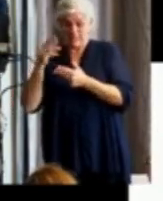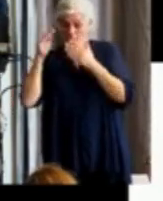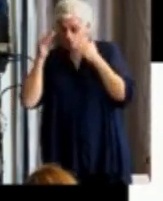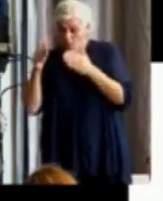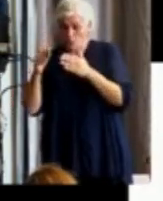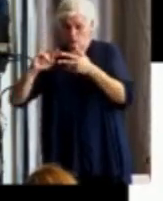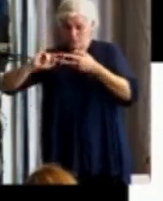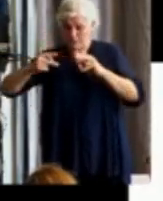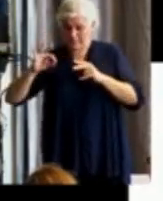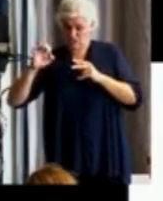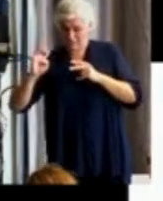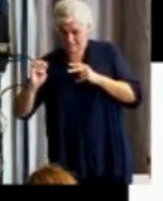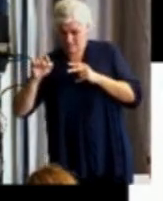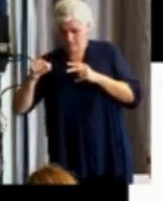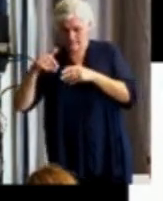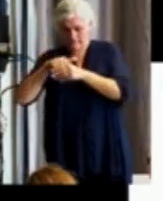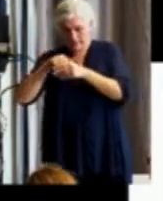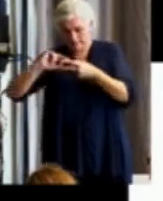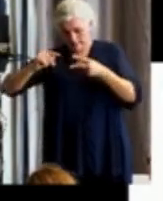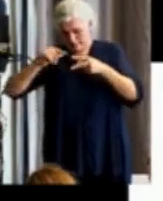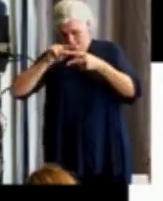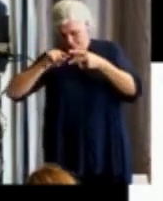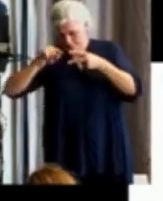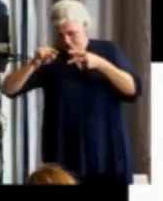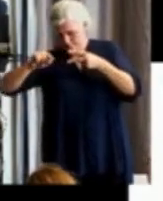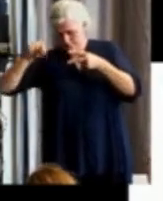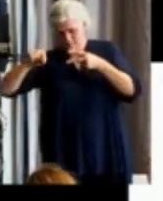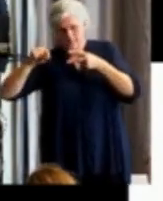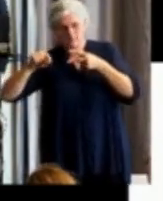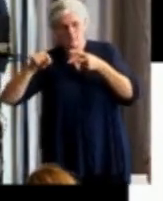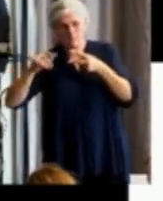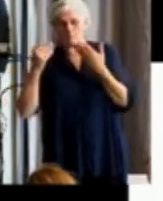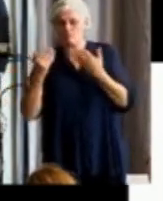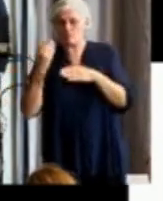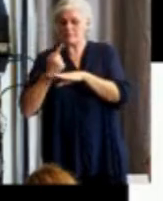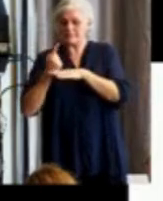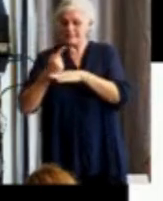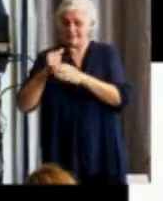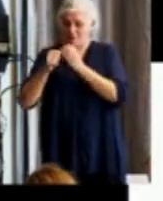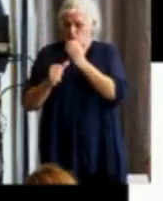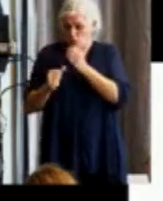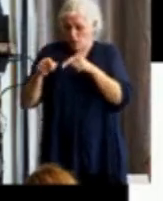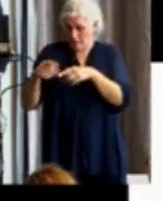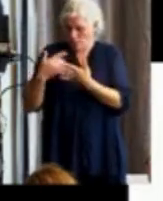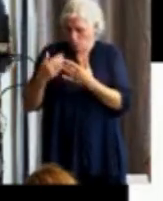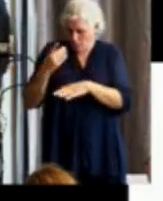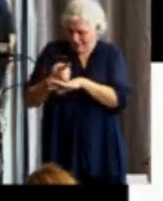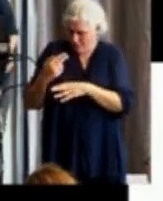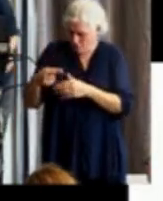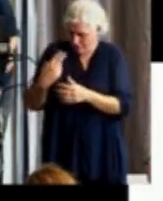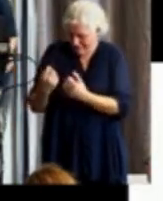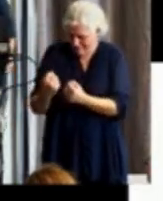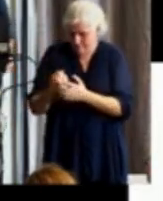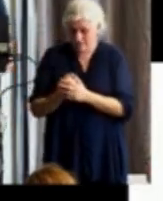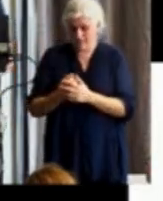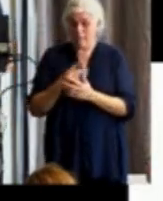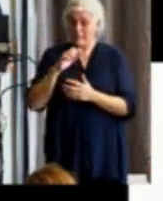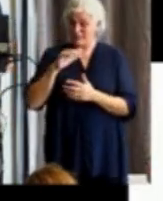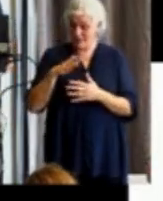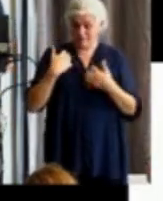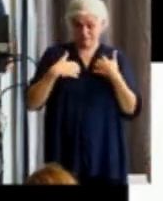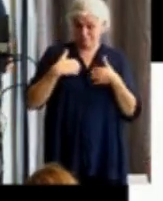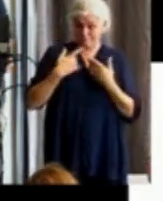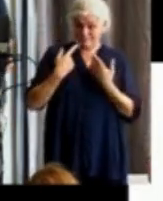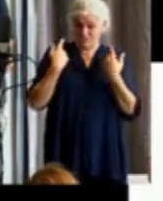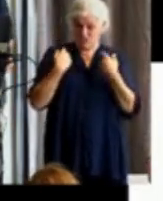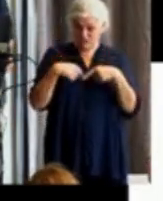genes that are present within the stool sample. So bacteria do something very interesting, and that they